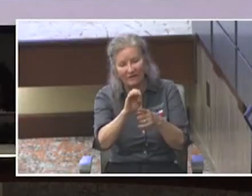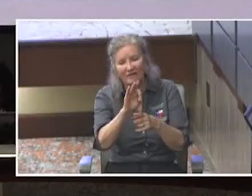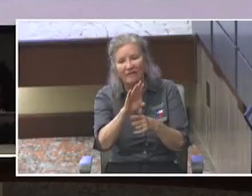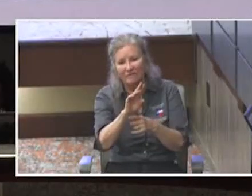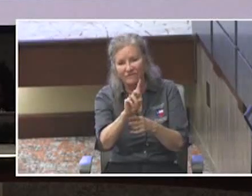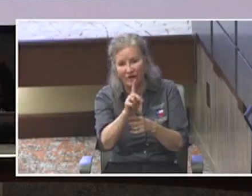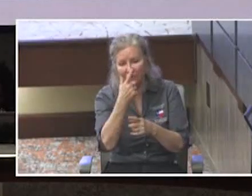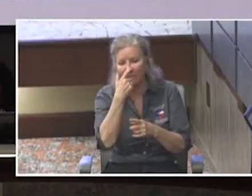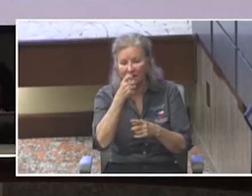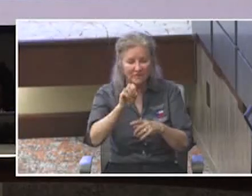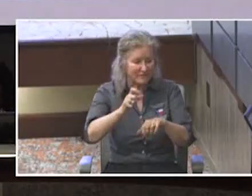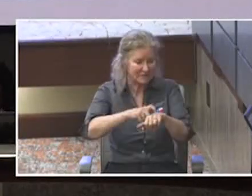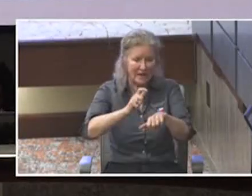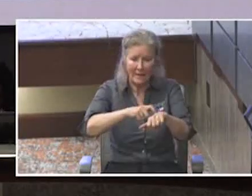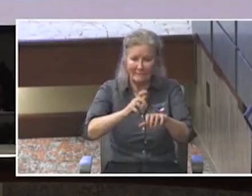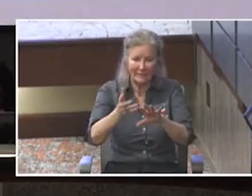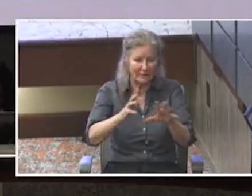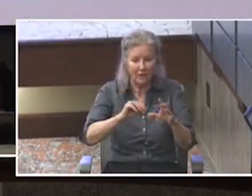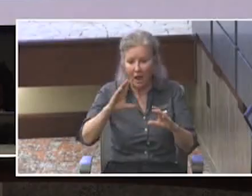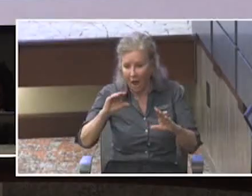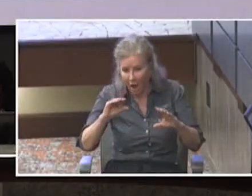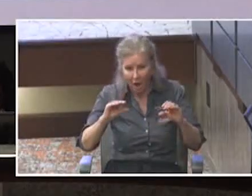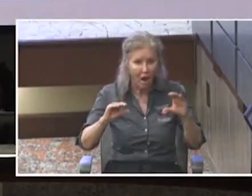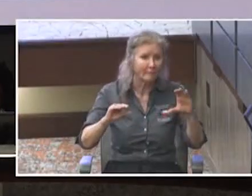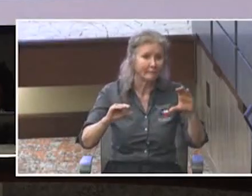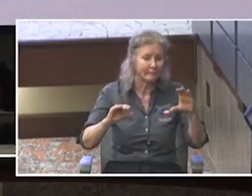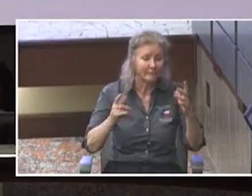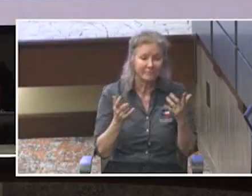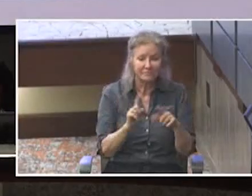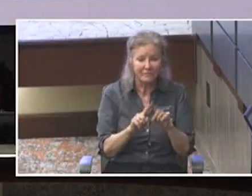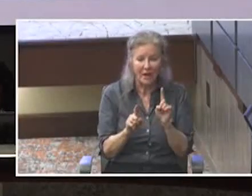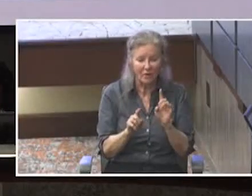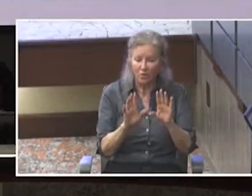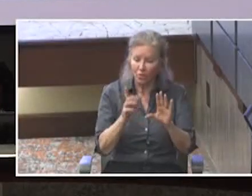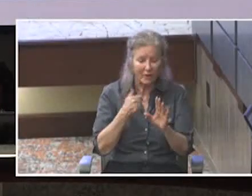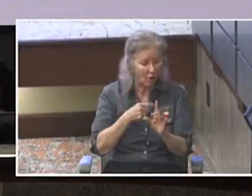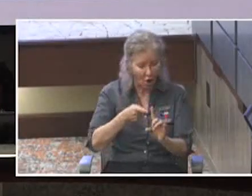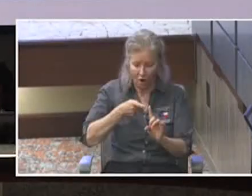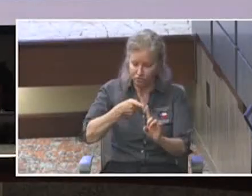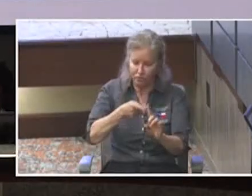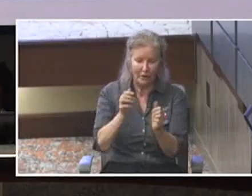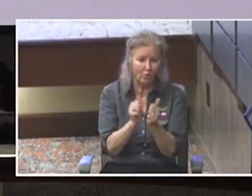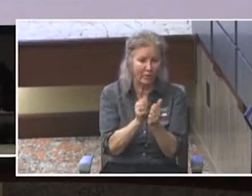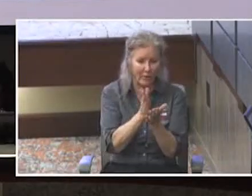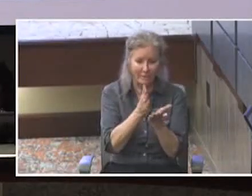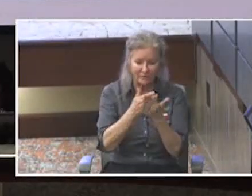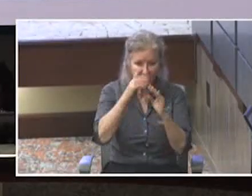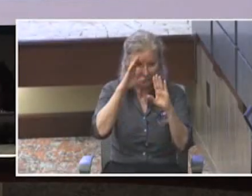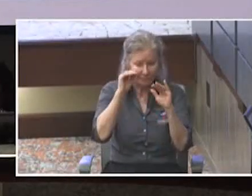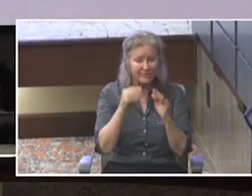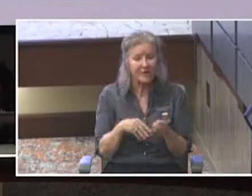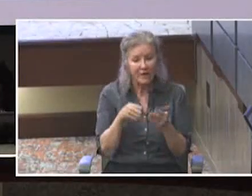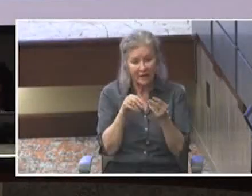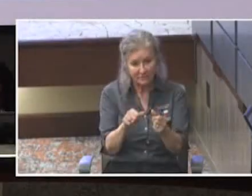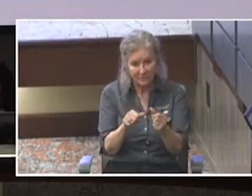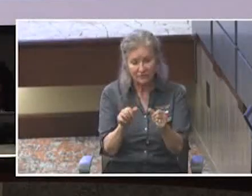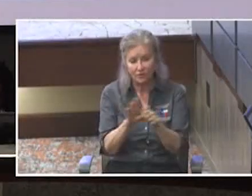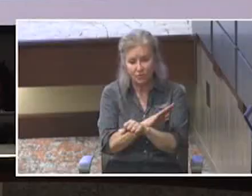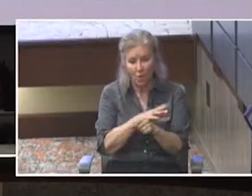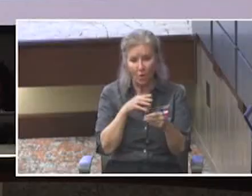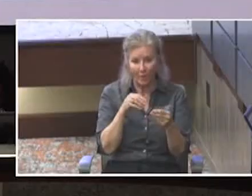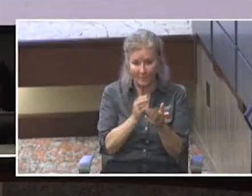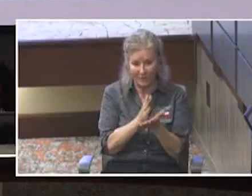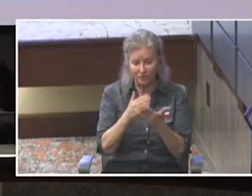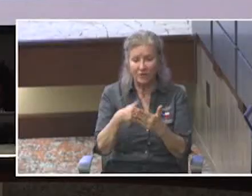just due to timing there. Otherwise, we're on track with our budget expectations. Expenses, our total budgeted expenses are